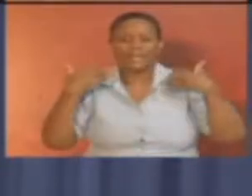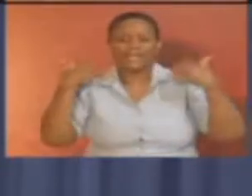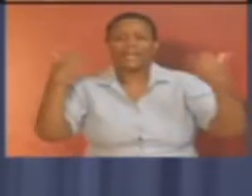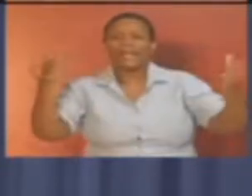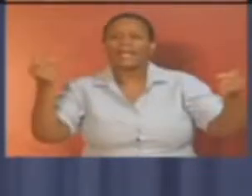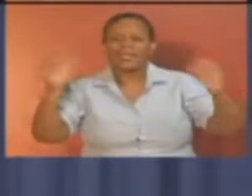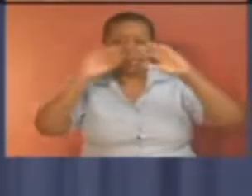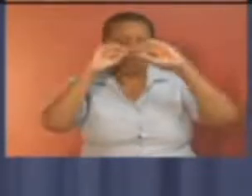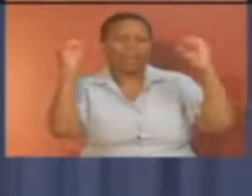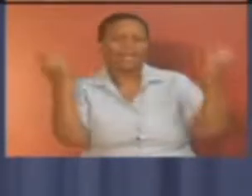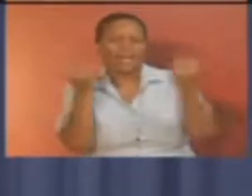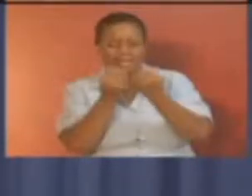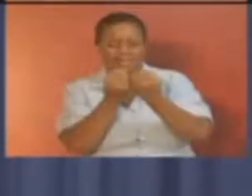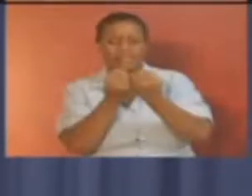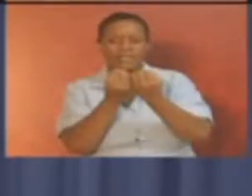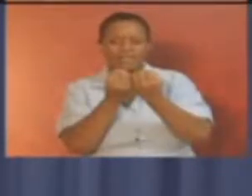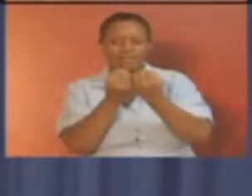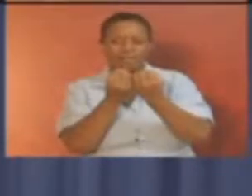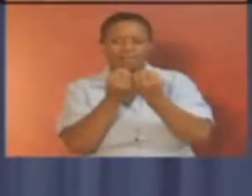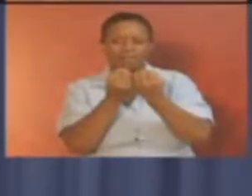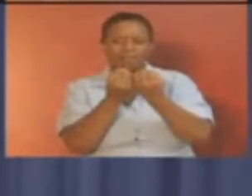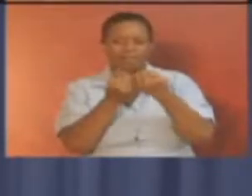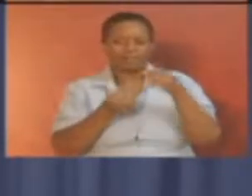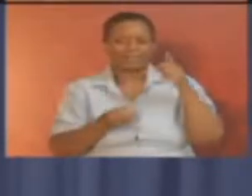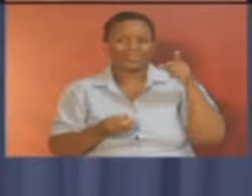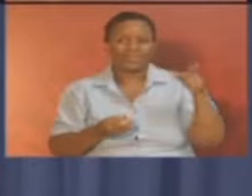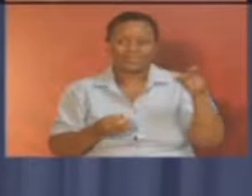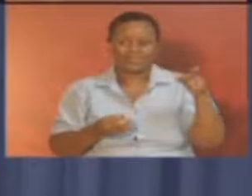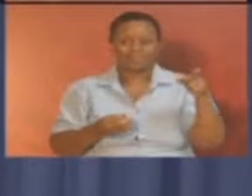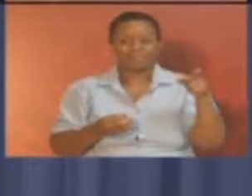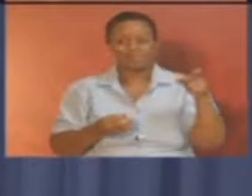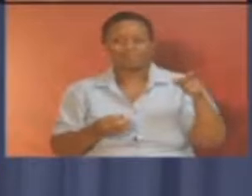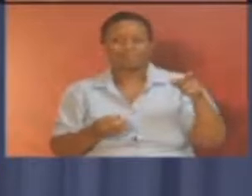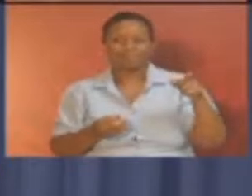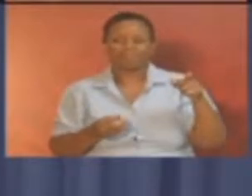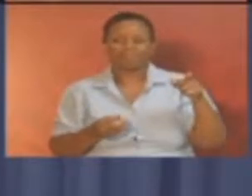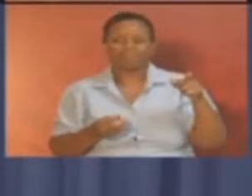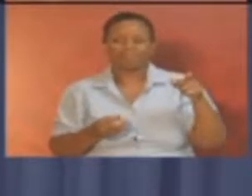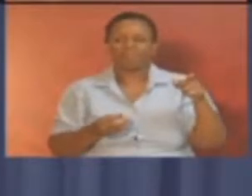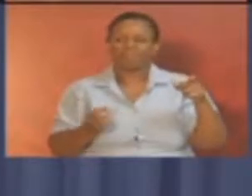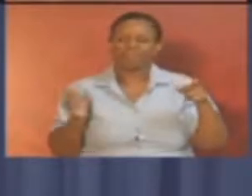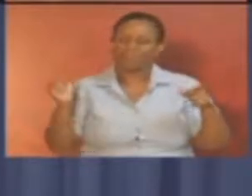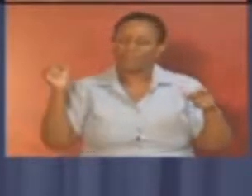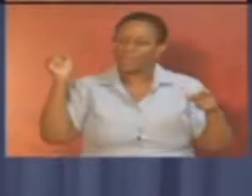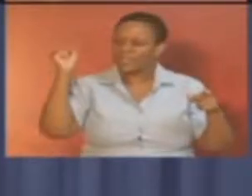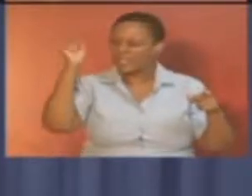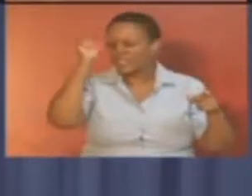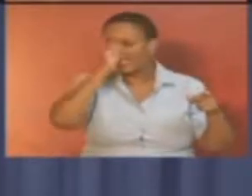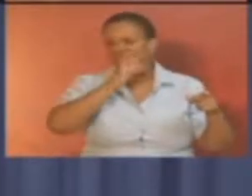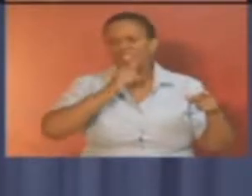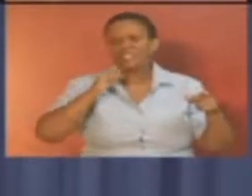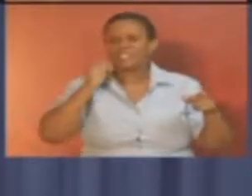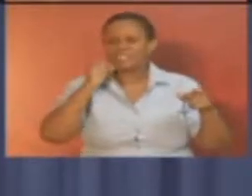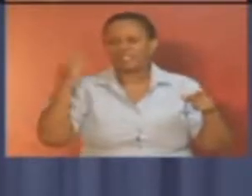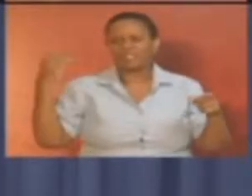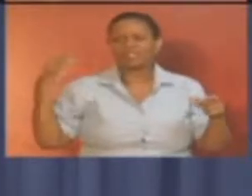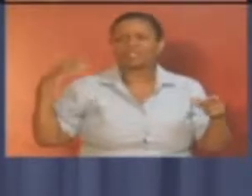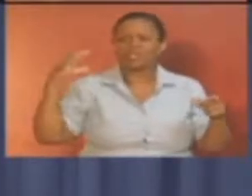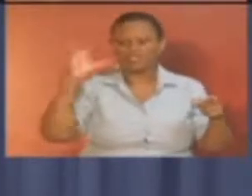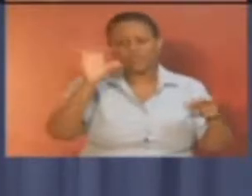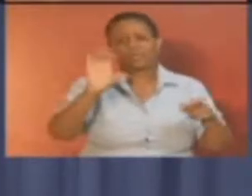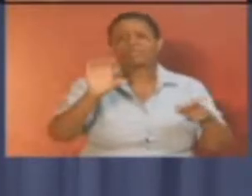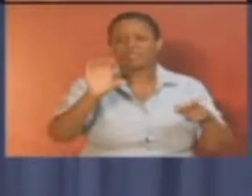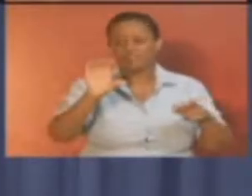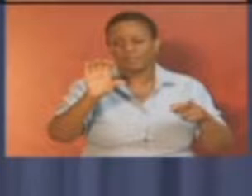look at their safety data, their efficacy data, and then they authorize this new vaccine in times of a